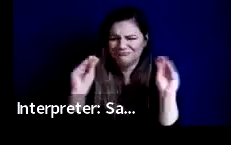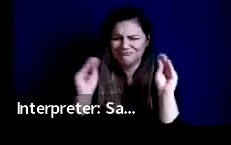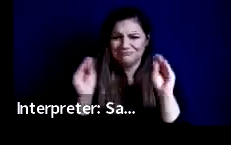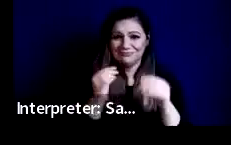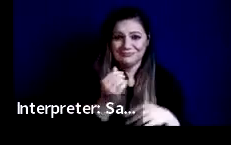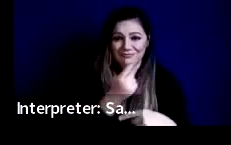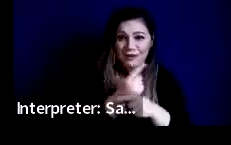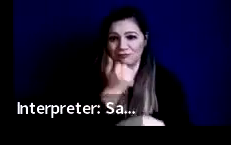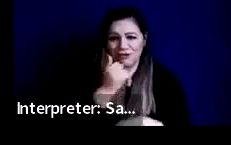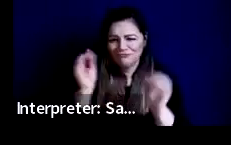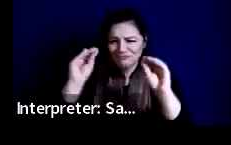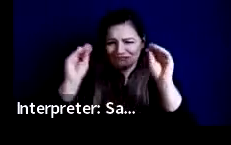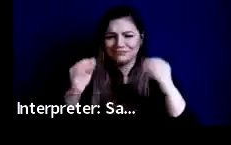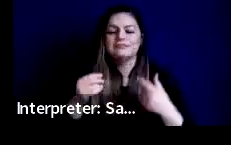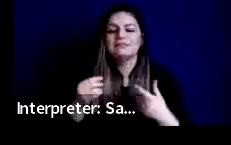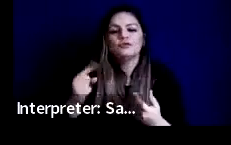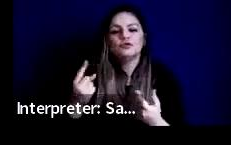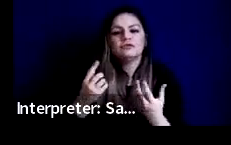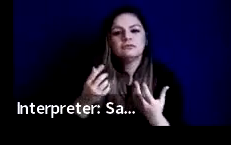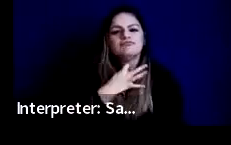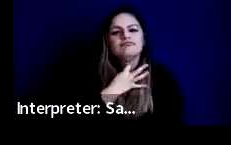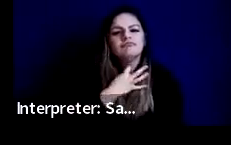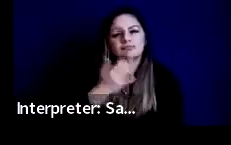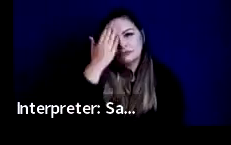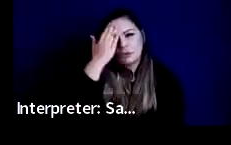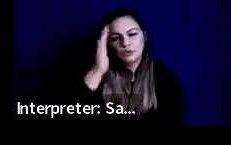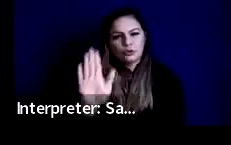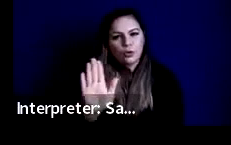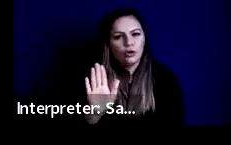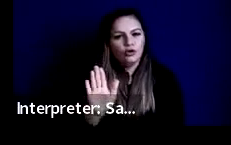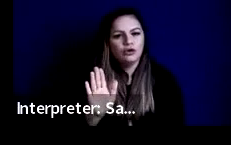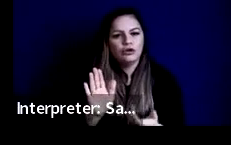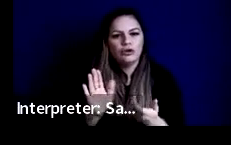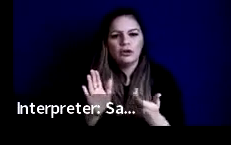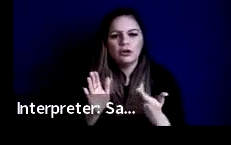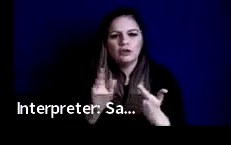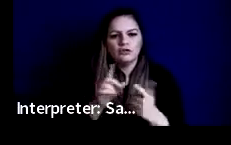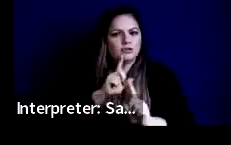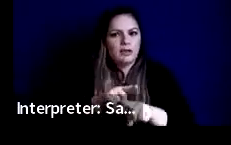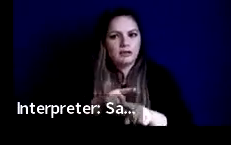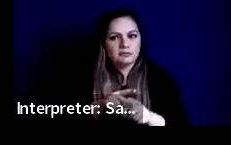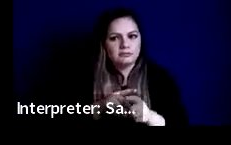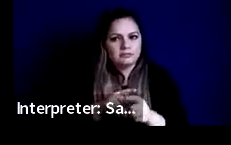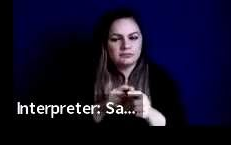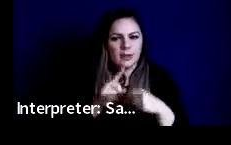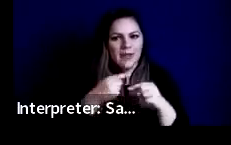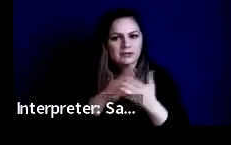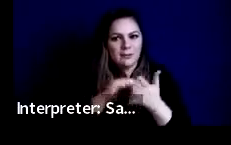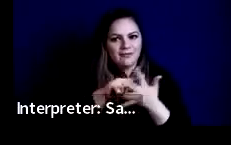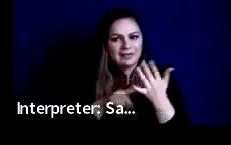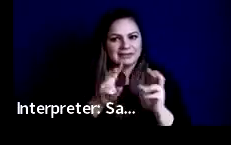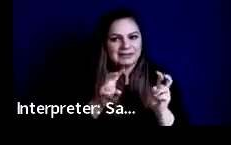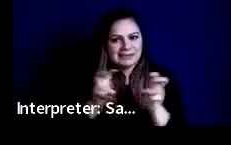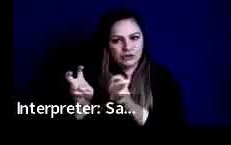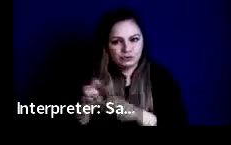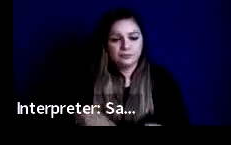for folks to sort of give us a sense of how they're thinking about some of these issues. In the Q&A box, as questions come